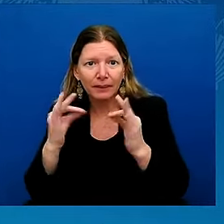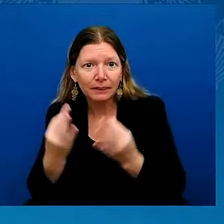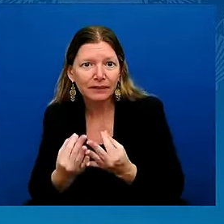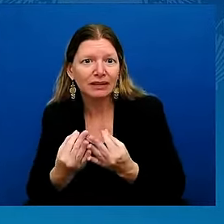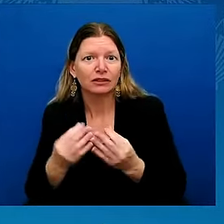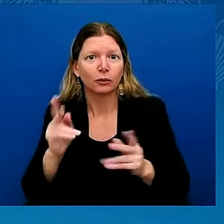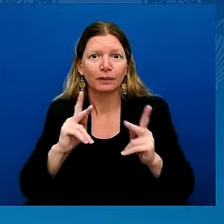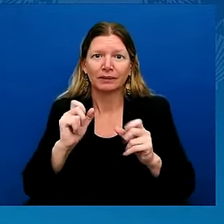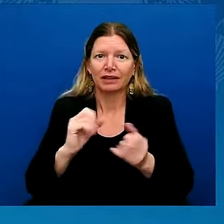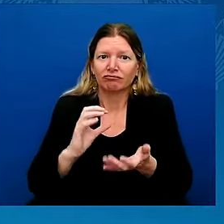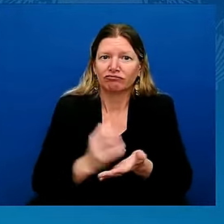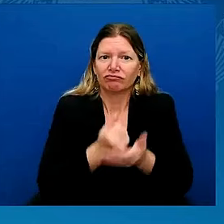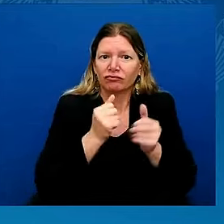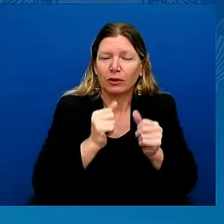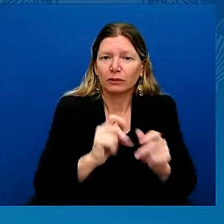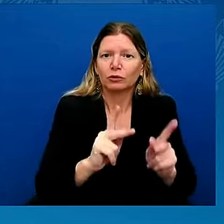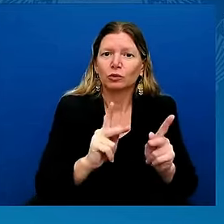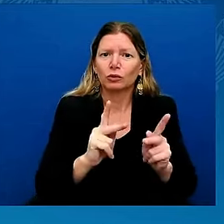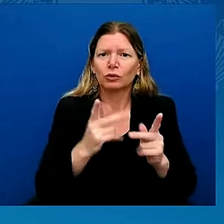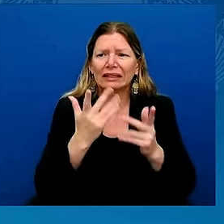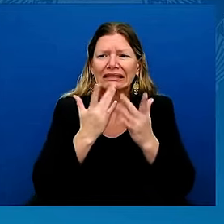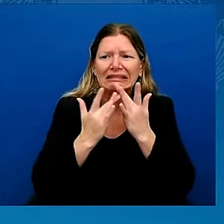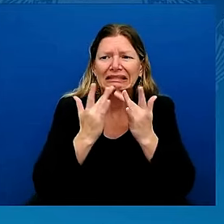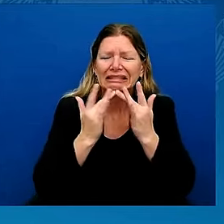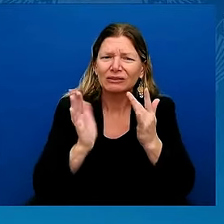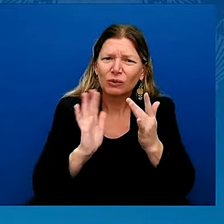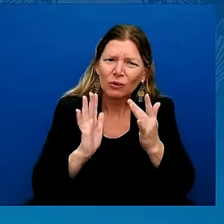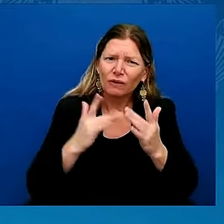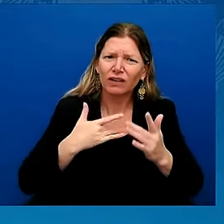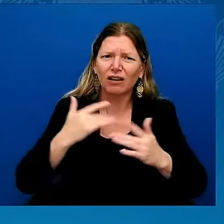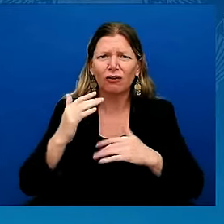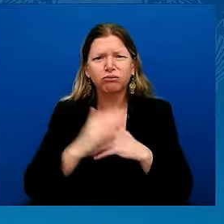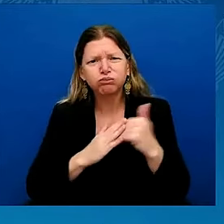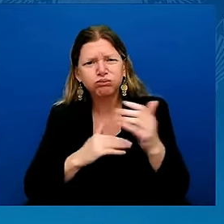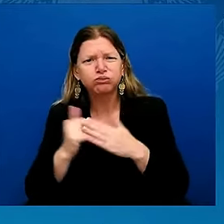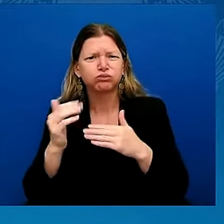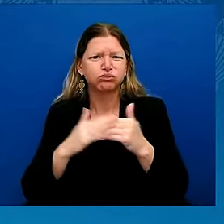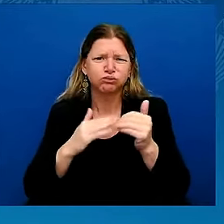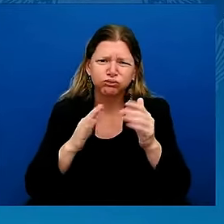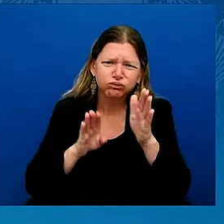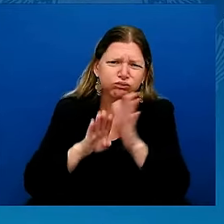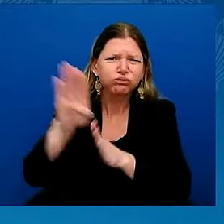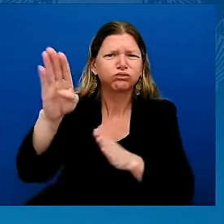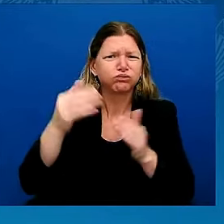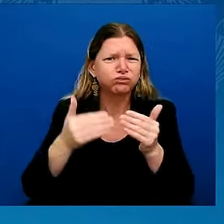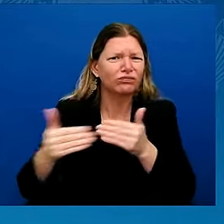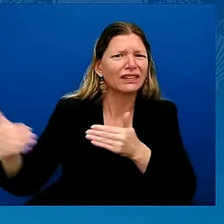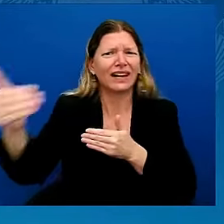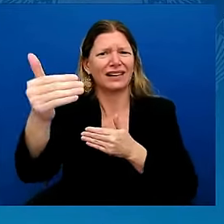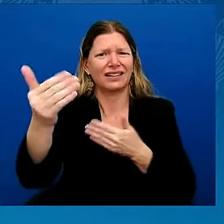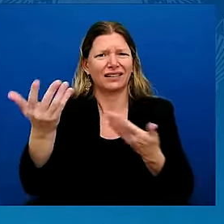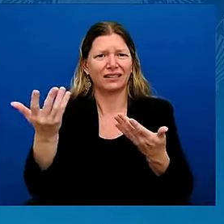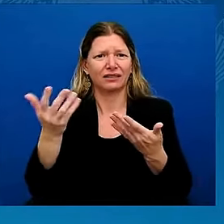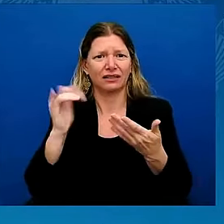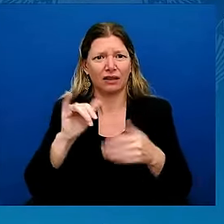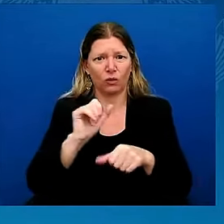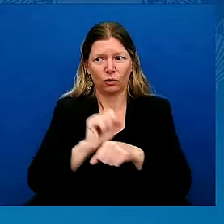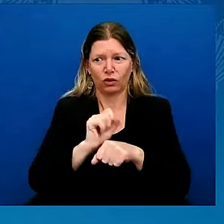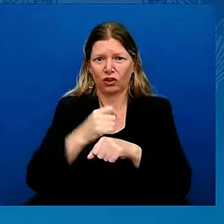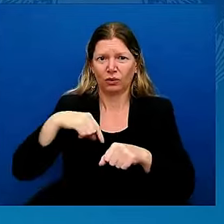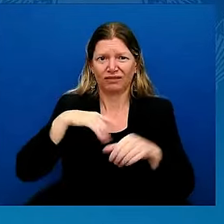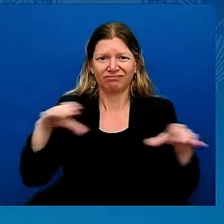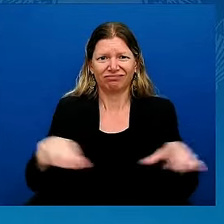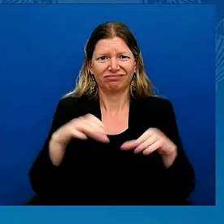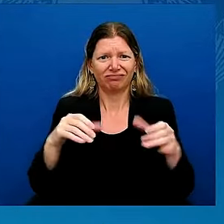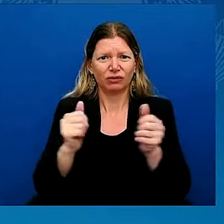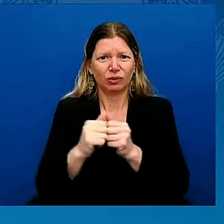ahead. And so with the work we have done together and going forward, we will continue to lower the cost of